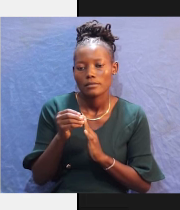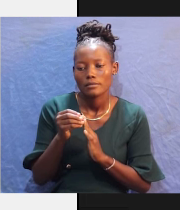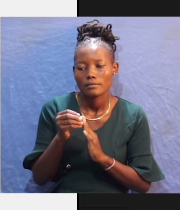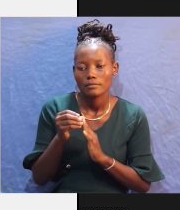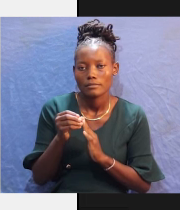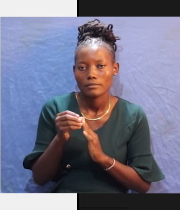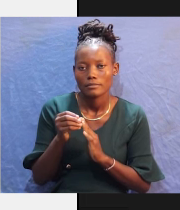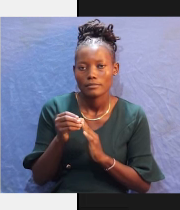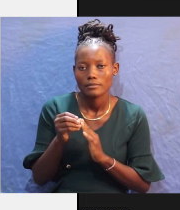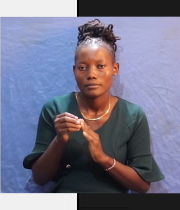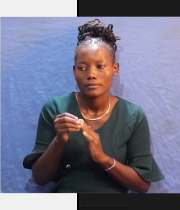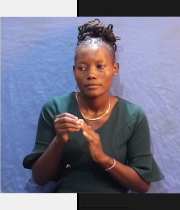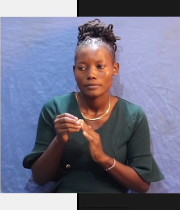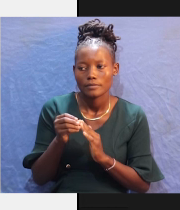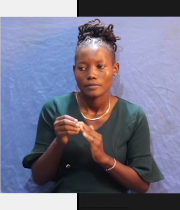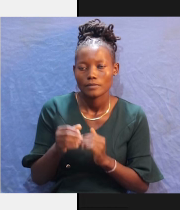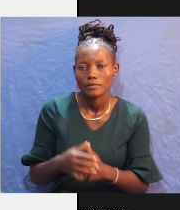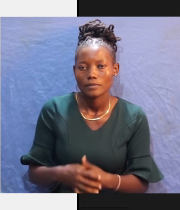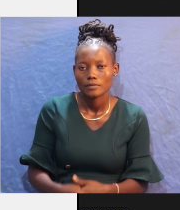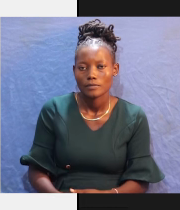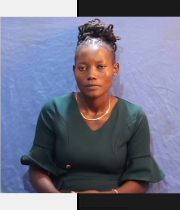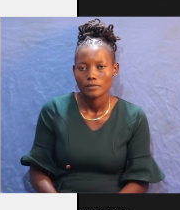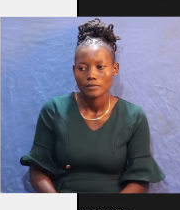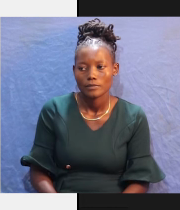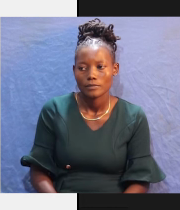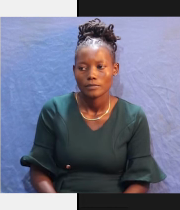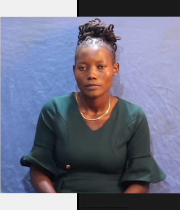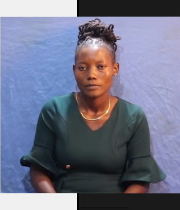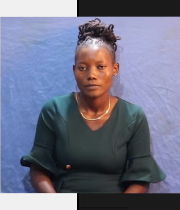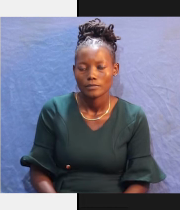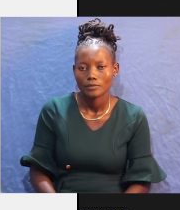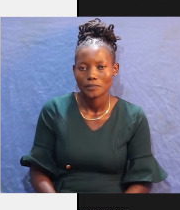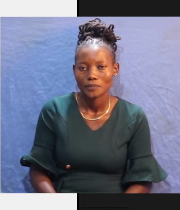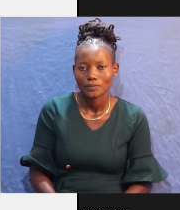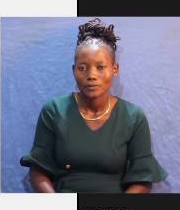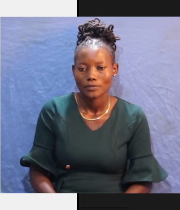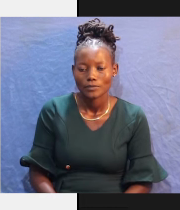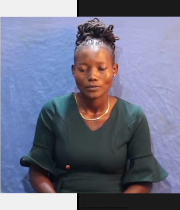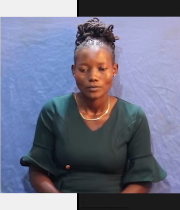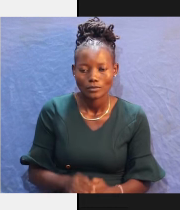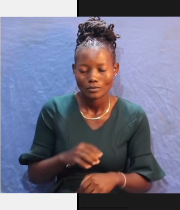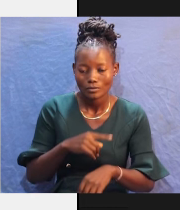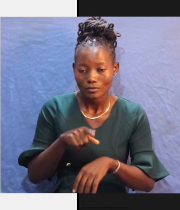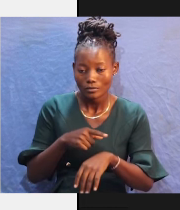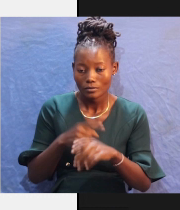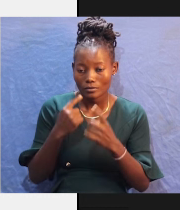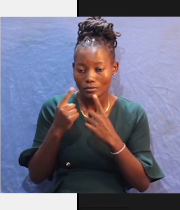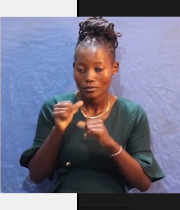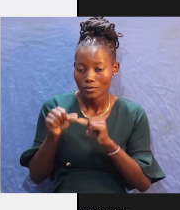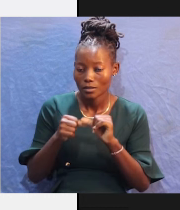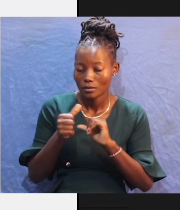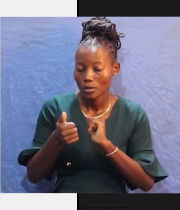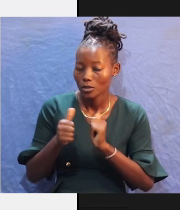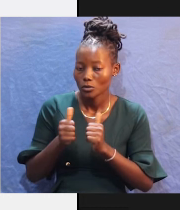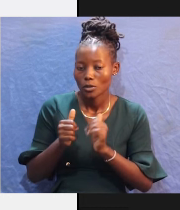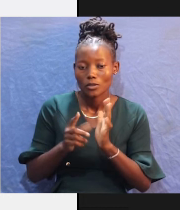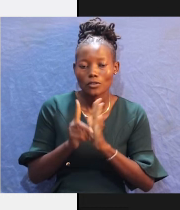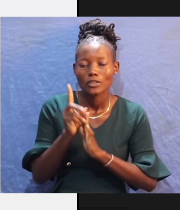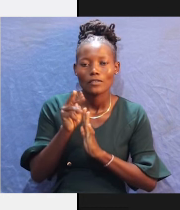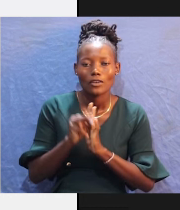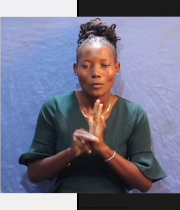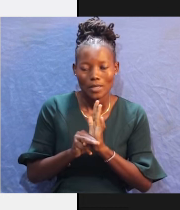be better employees later in life. So that means that I, first of all, take this decent work